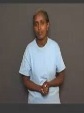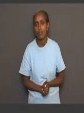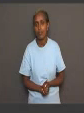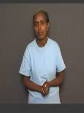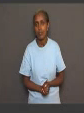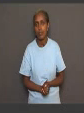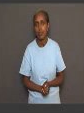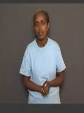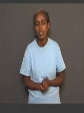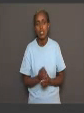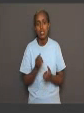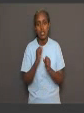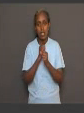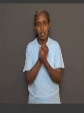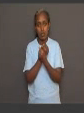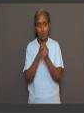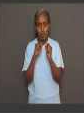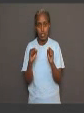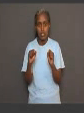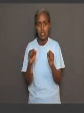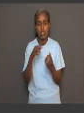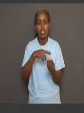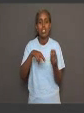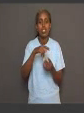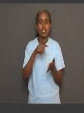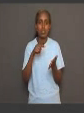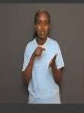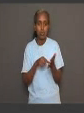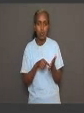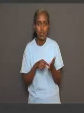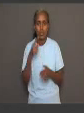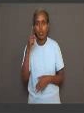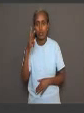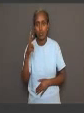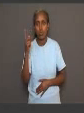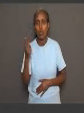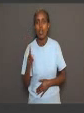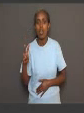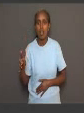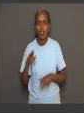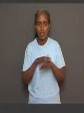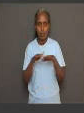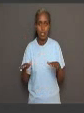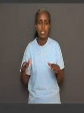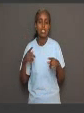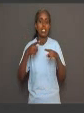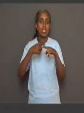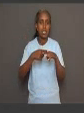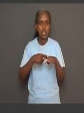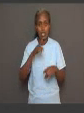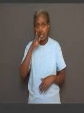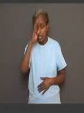The solution region is the point at which 2 half-planes intersect,